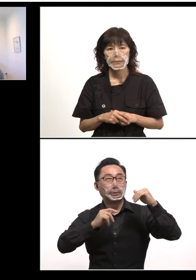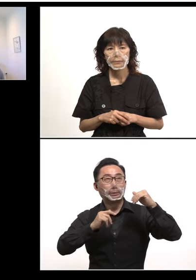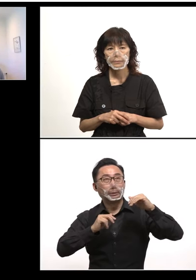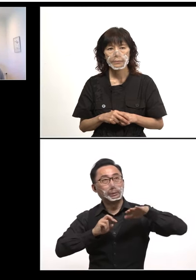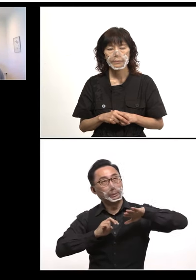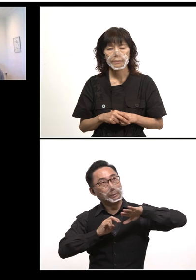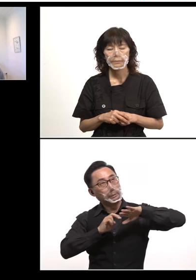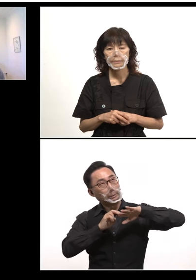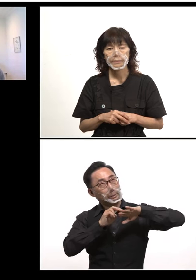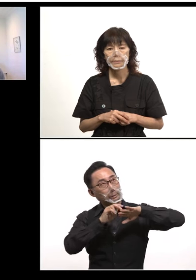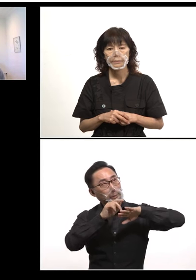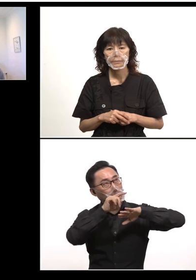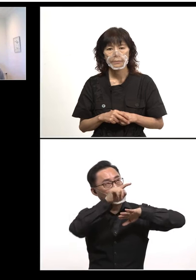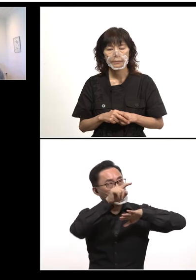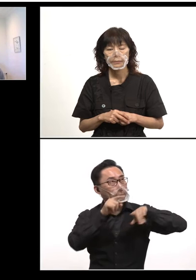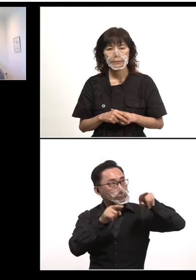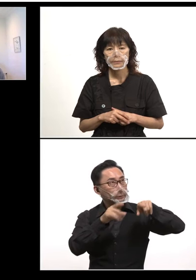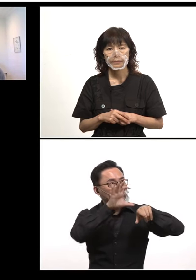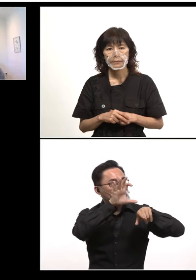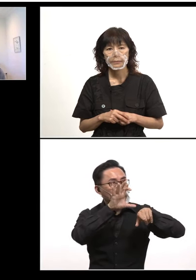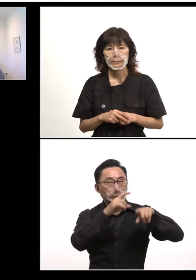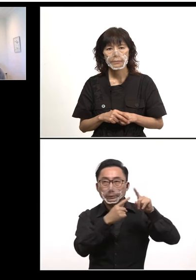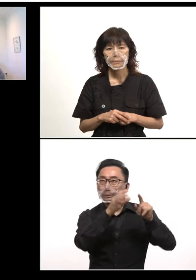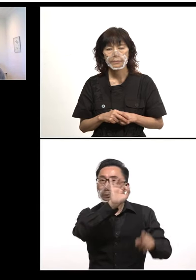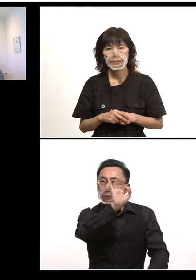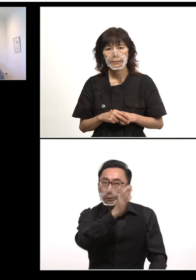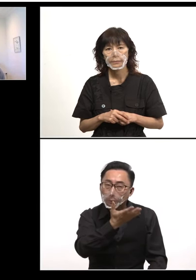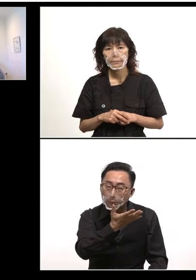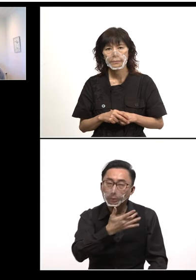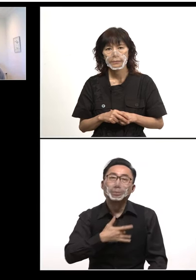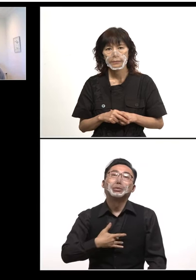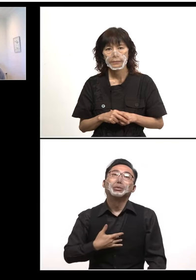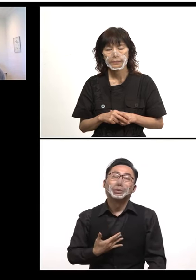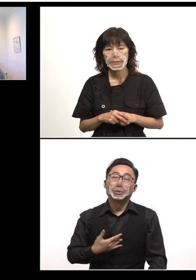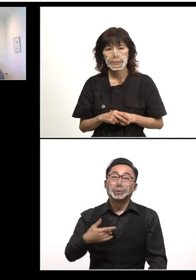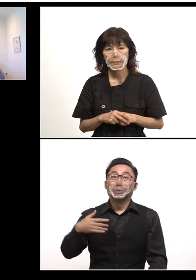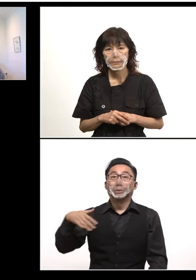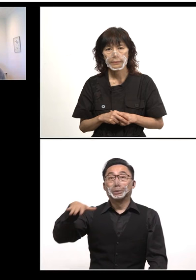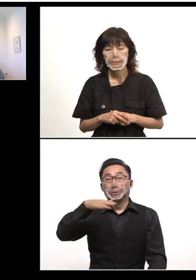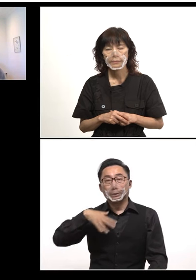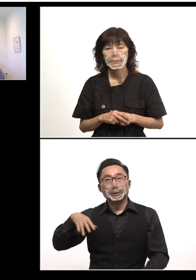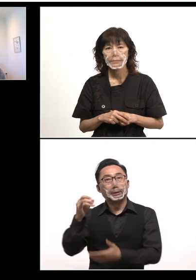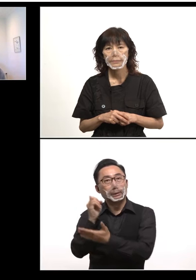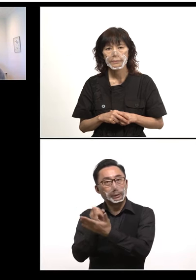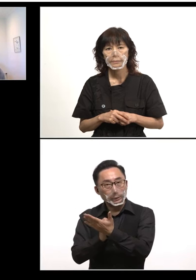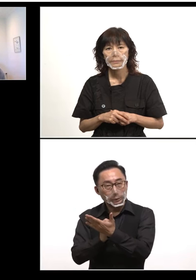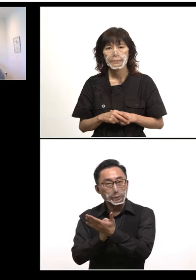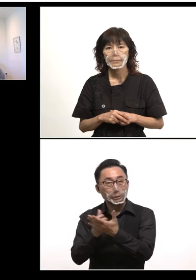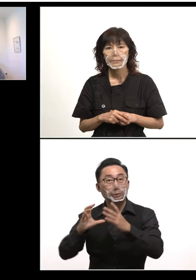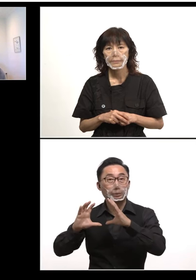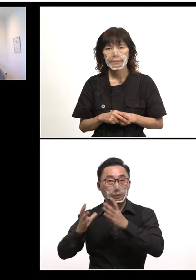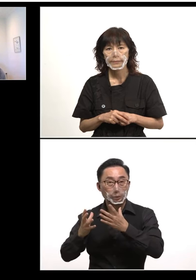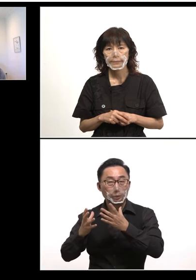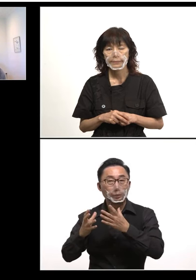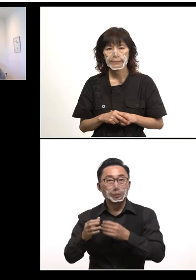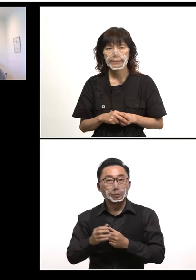know, even though Epic Arts in Cambodia is predominantly art based, we're still having an impact on that kind